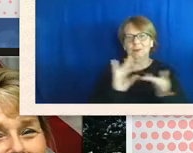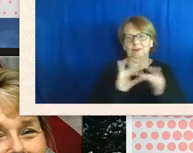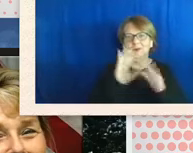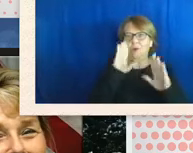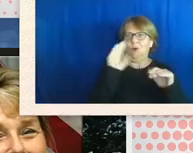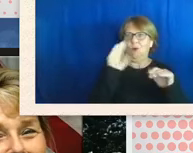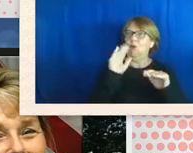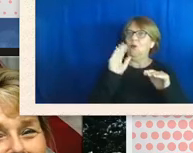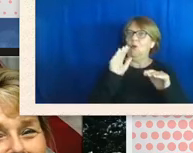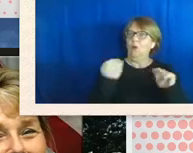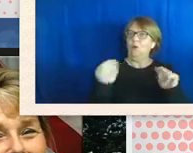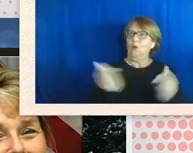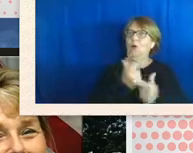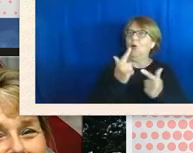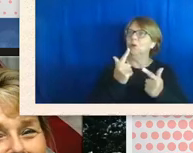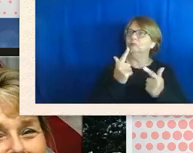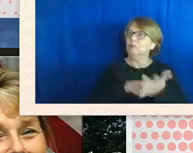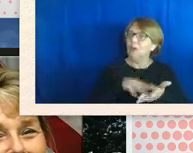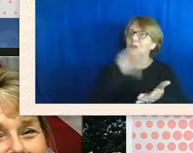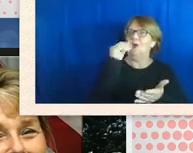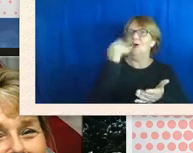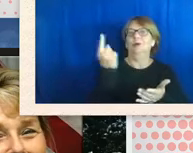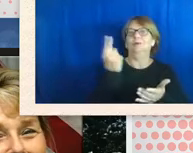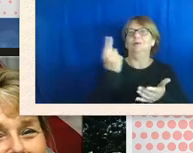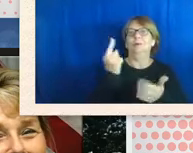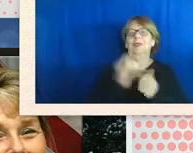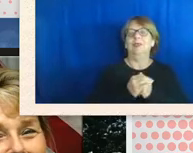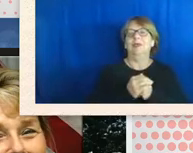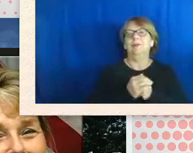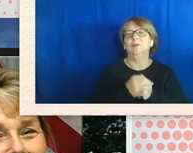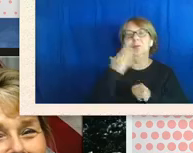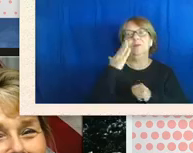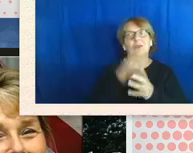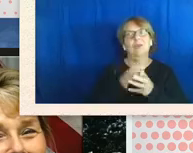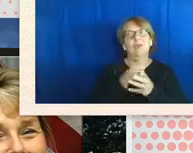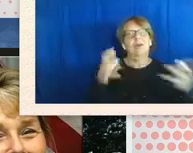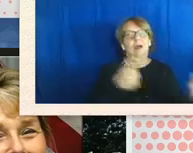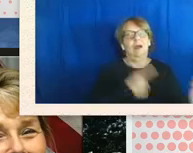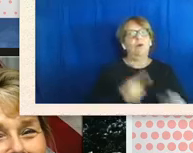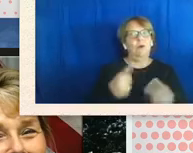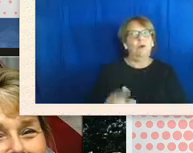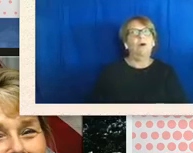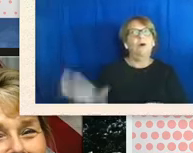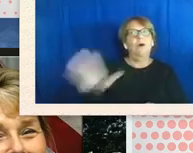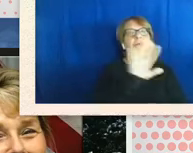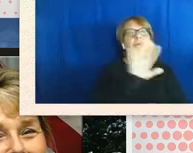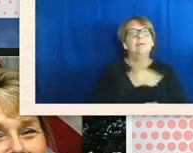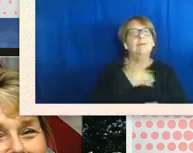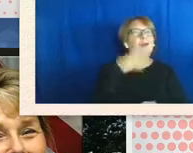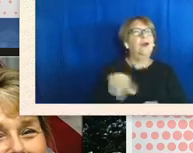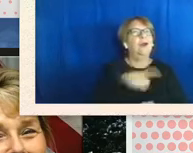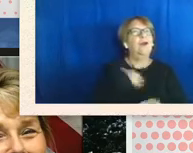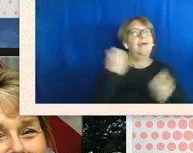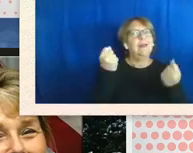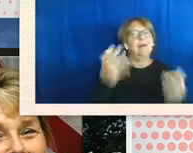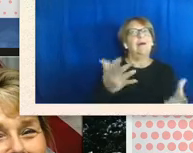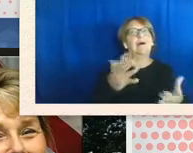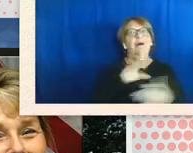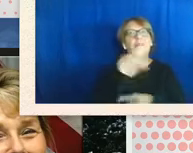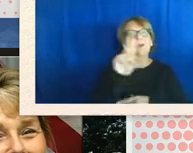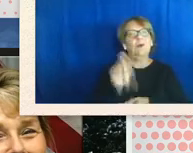learned something. I know there's a lot going on out there, and I know you have a lot of questions, and we do encourage you